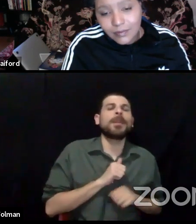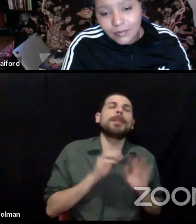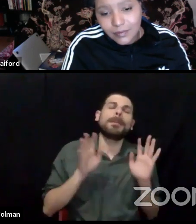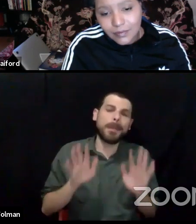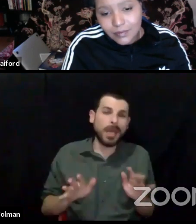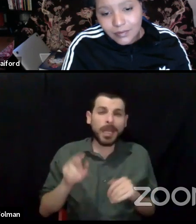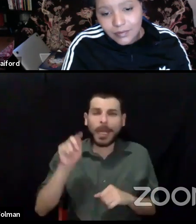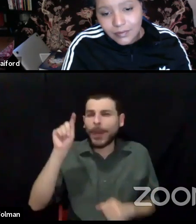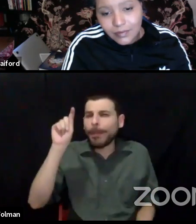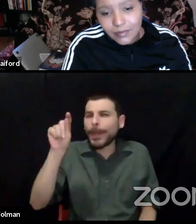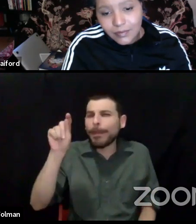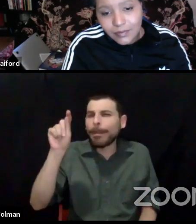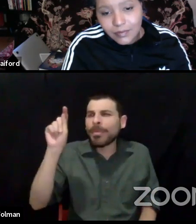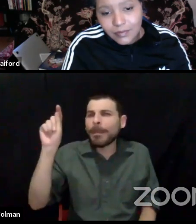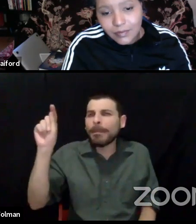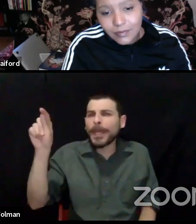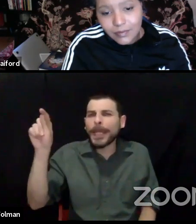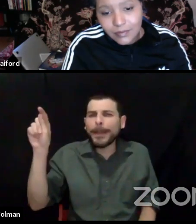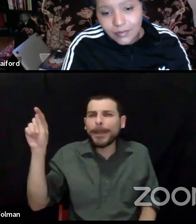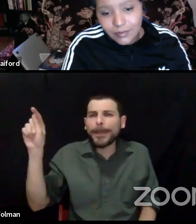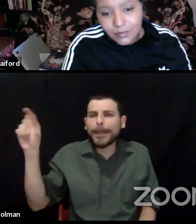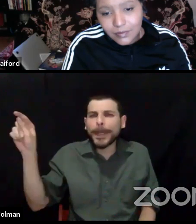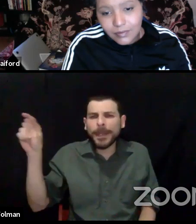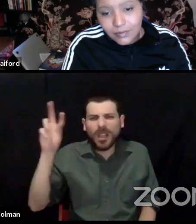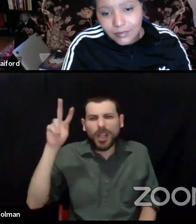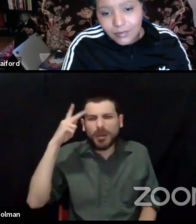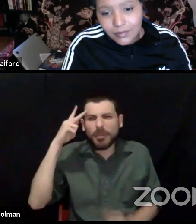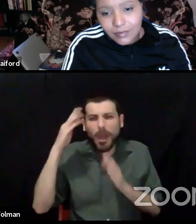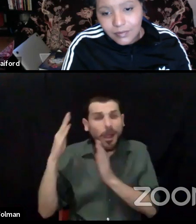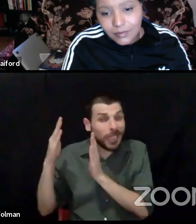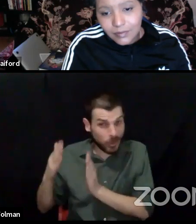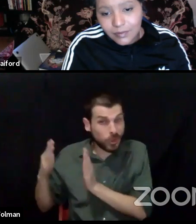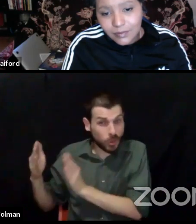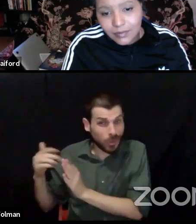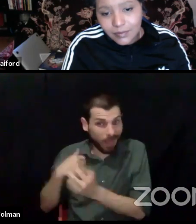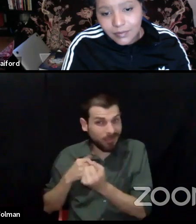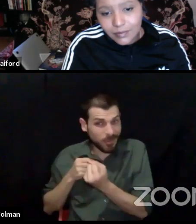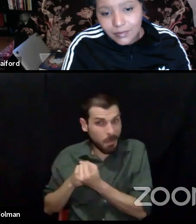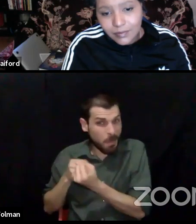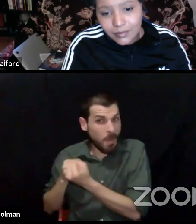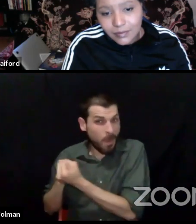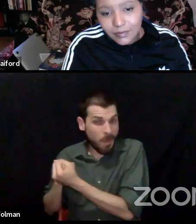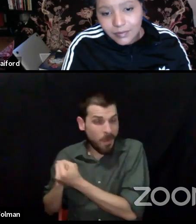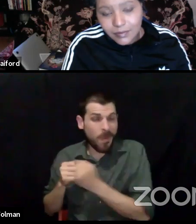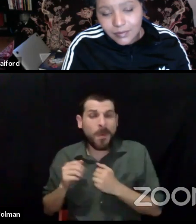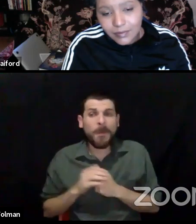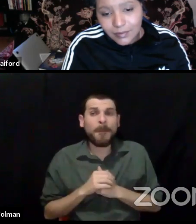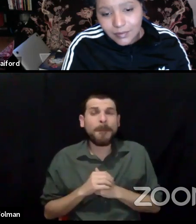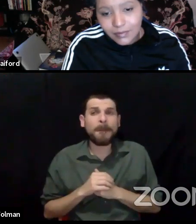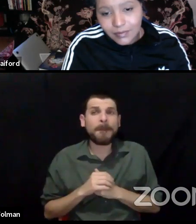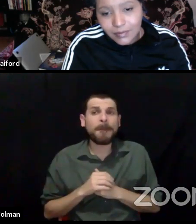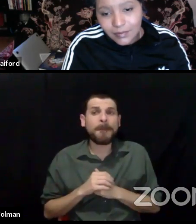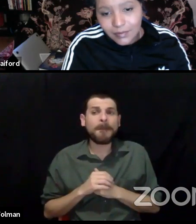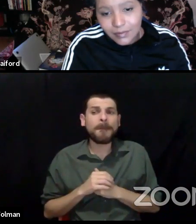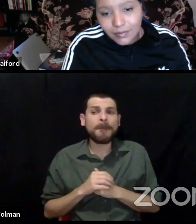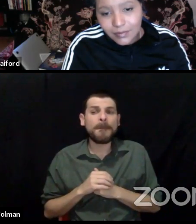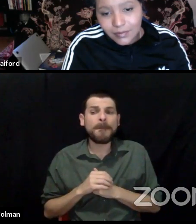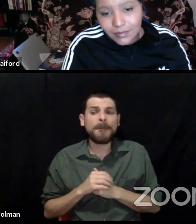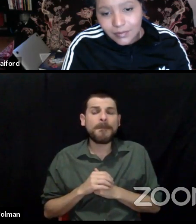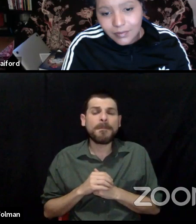politicians that I've supported that are running a race to be elected in the campaign are the politicians that I